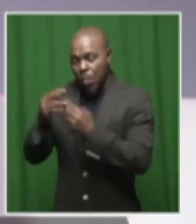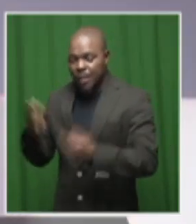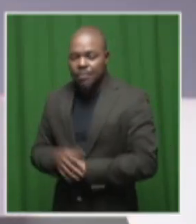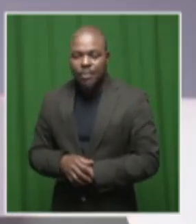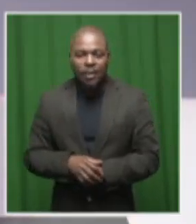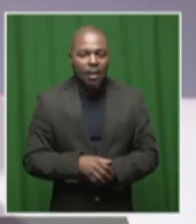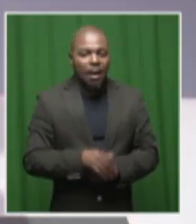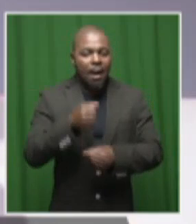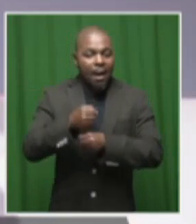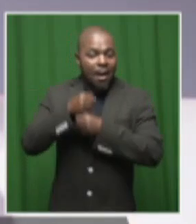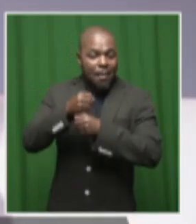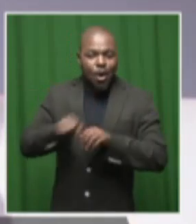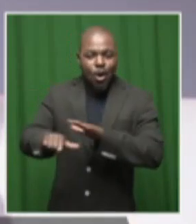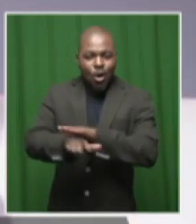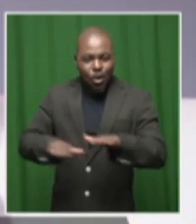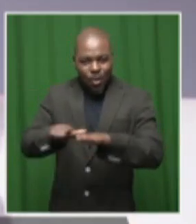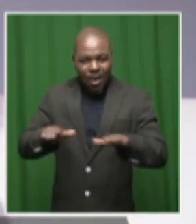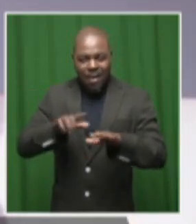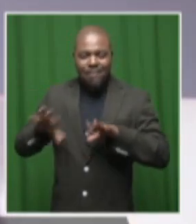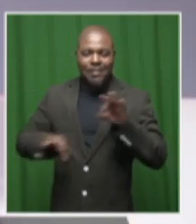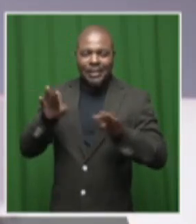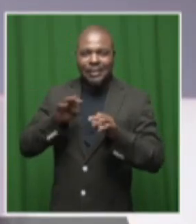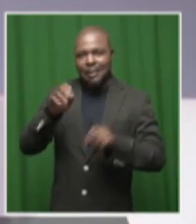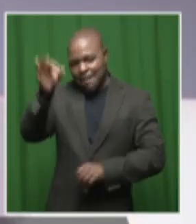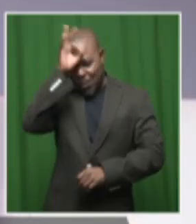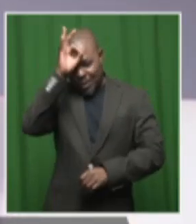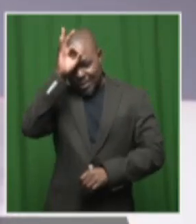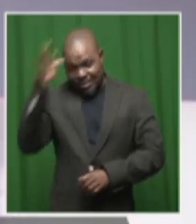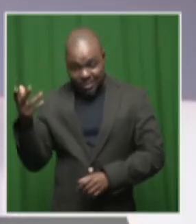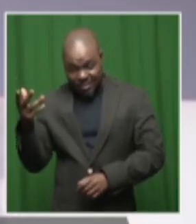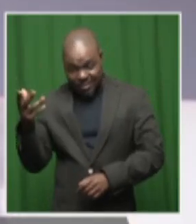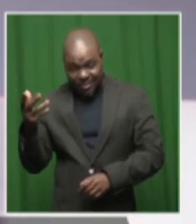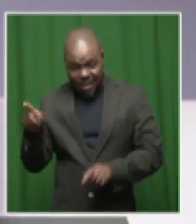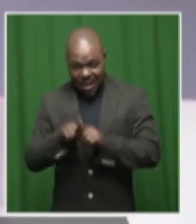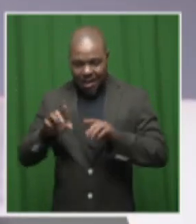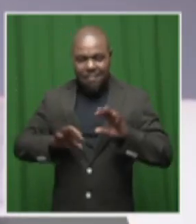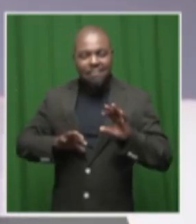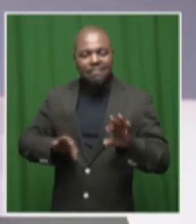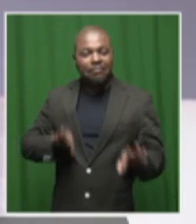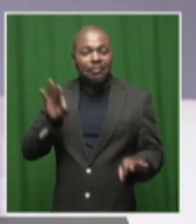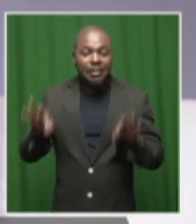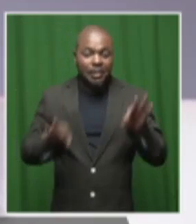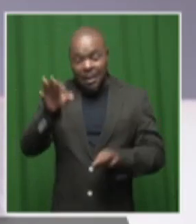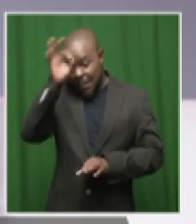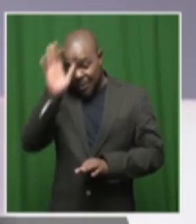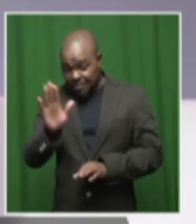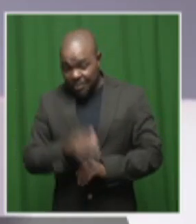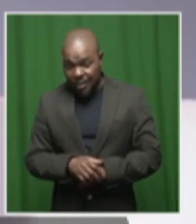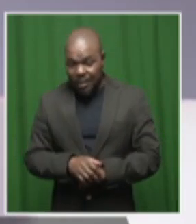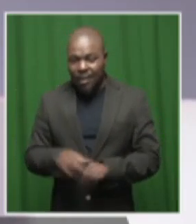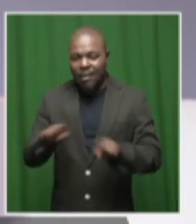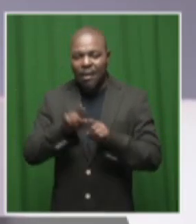a campaign called the Local Fashion Police. Okay. So the police are there, the fashion police. So it's a